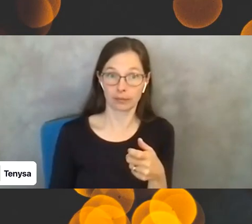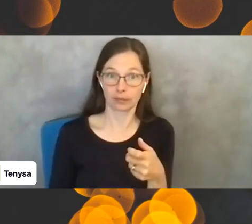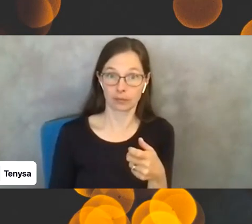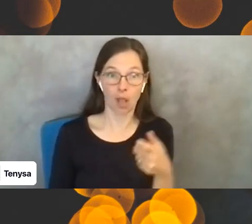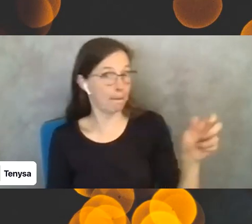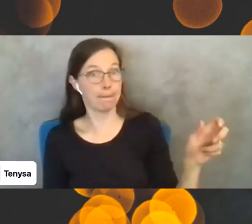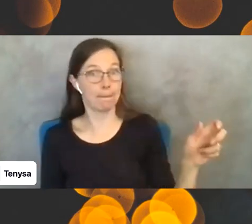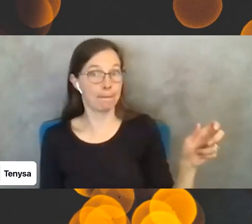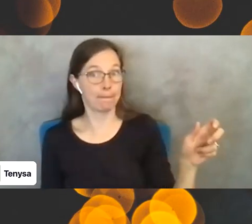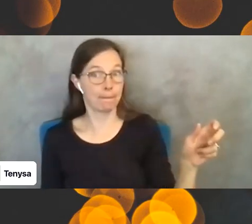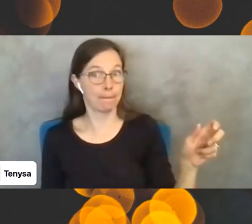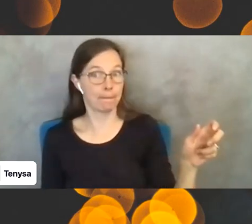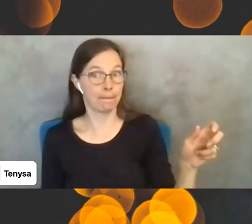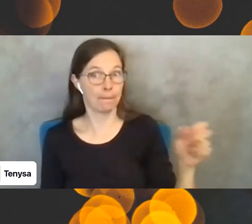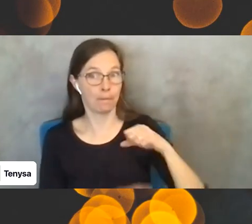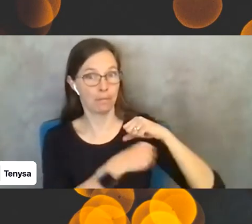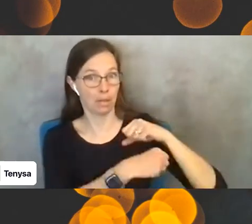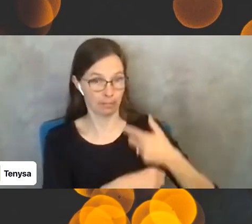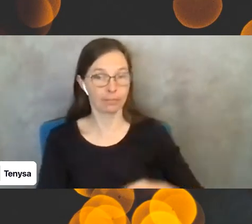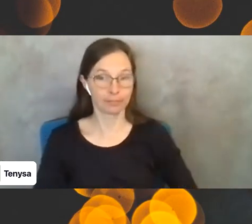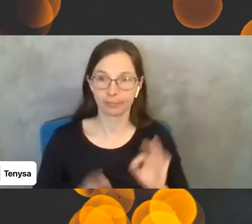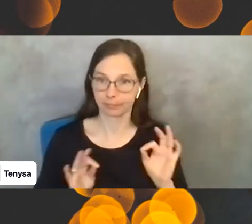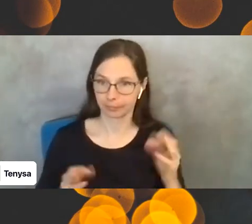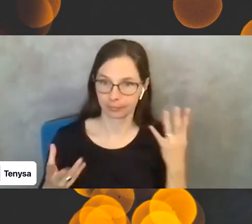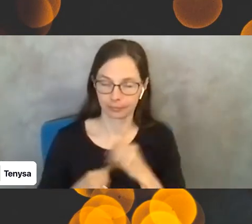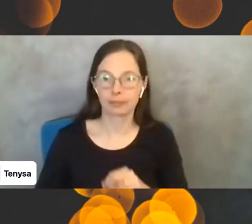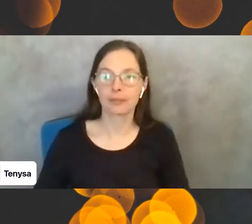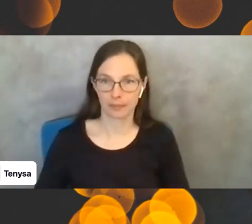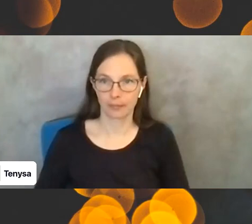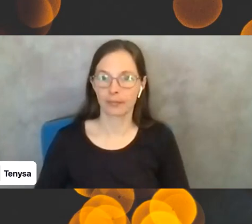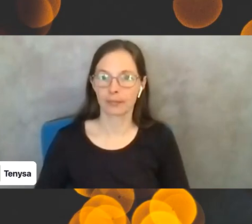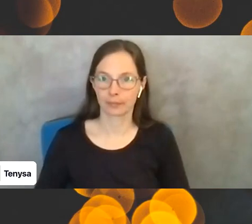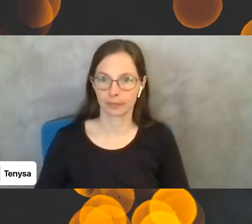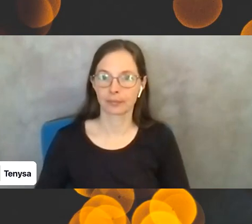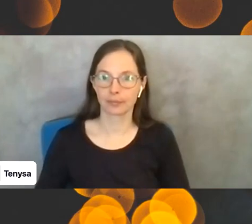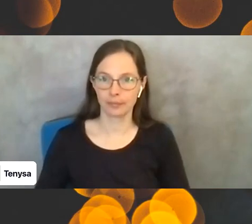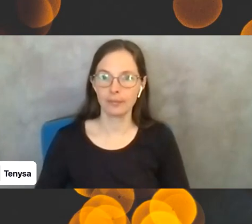whoop, protect that. Love it. Amazing.